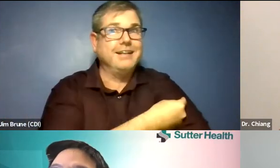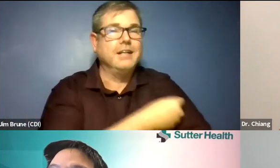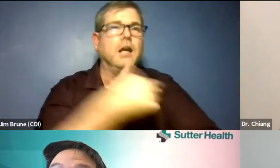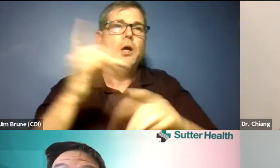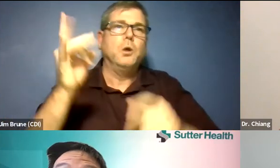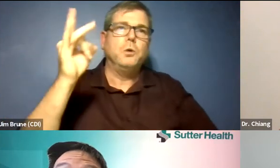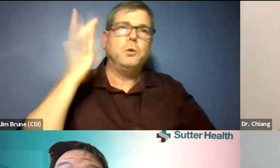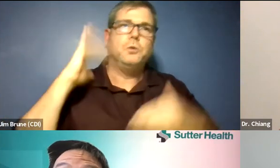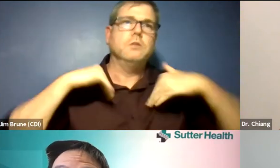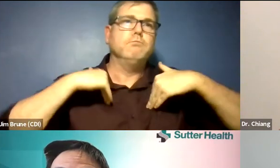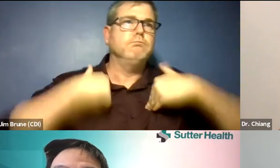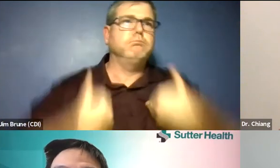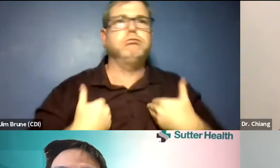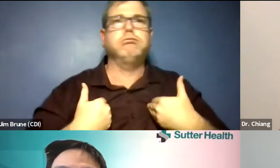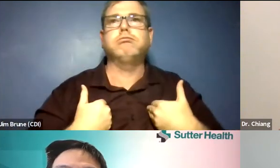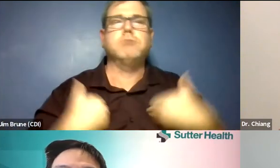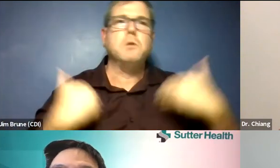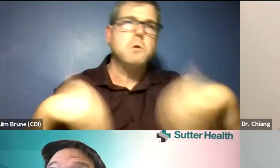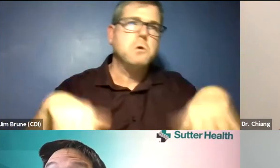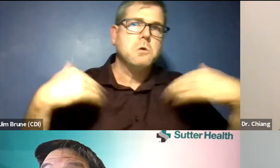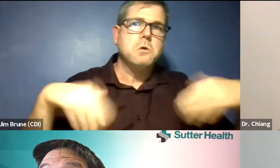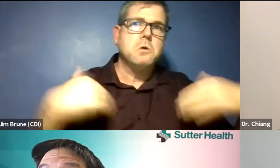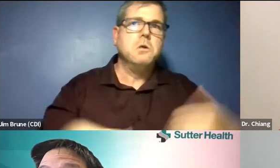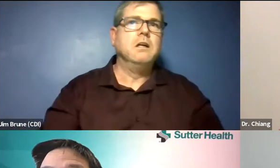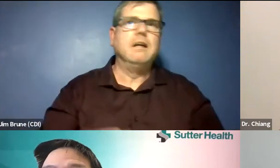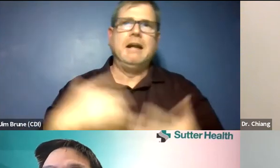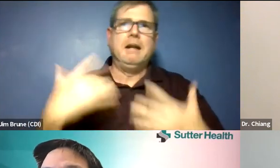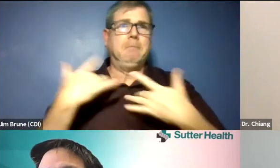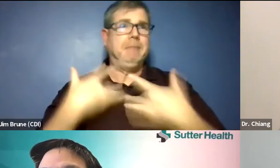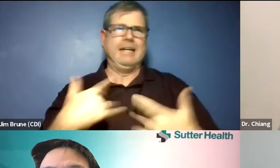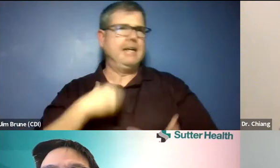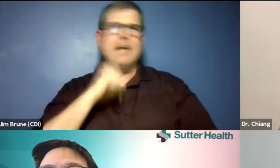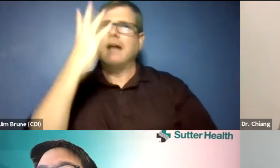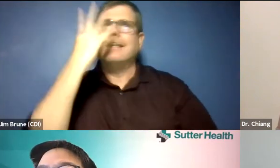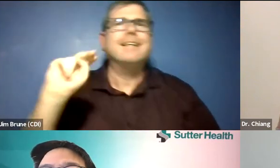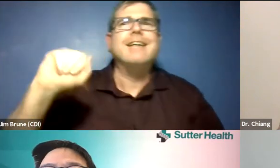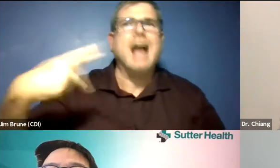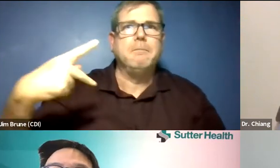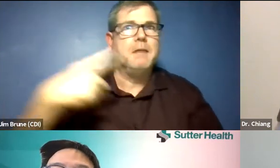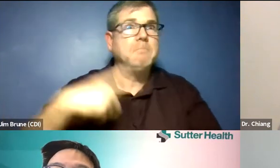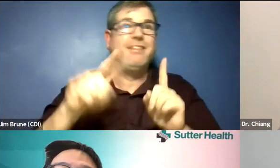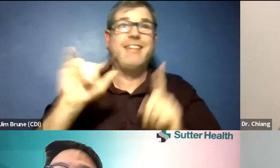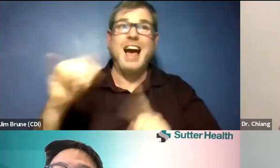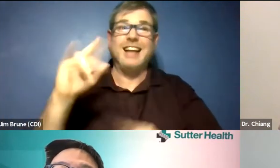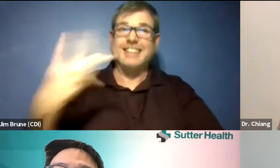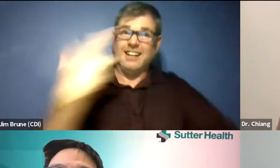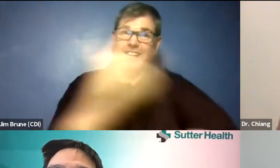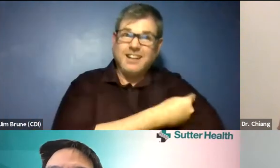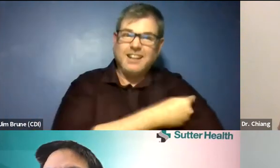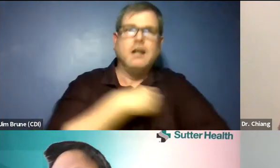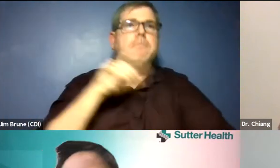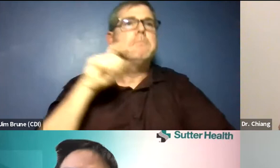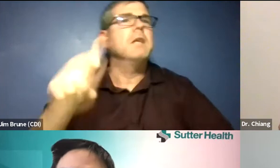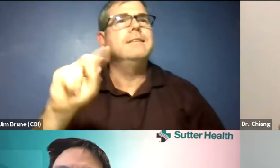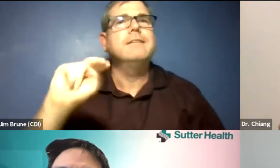that day. I usually don't take a nap. I felt I need to. Again, after the next day I woke up, I felt fine. I